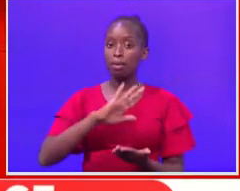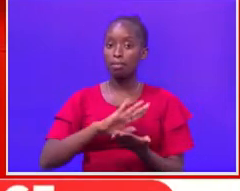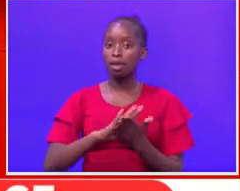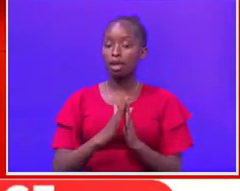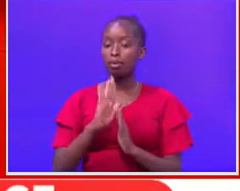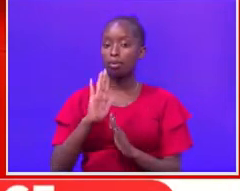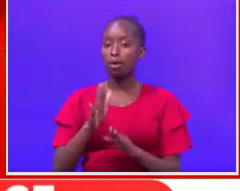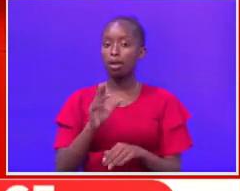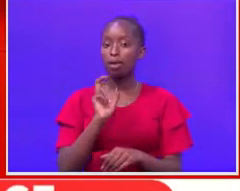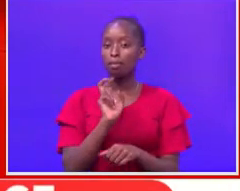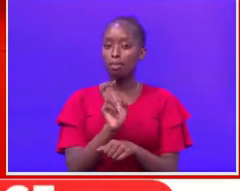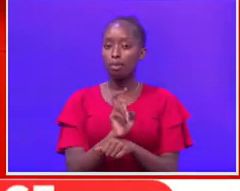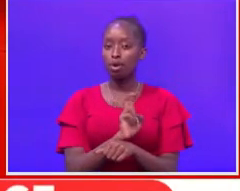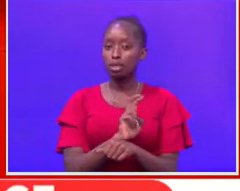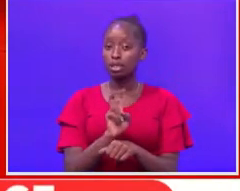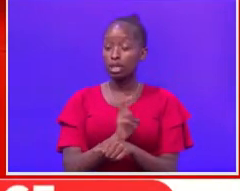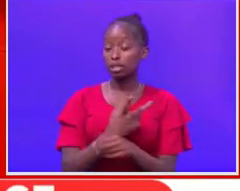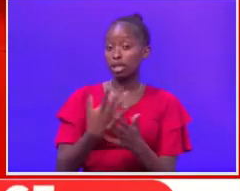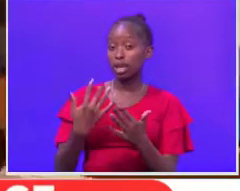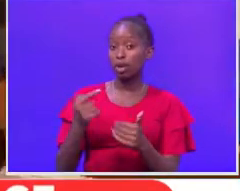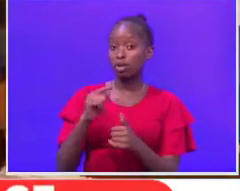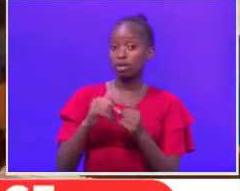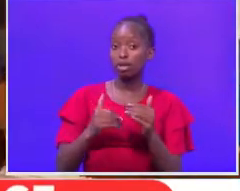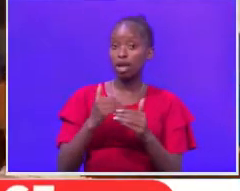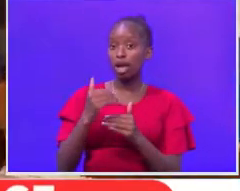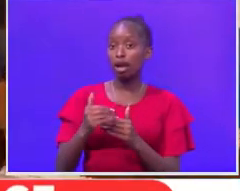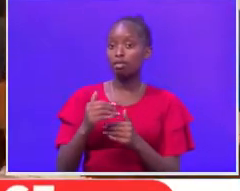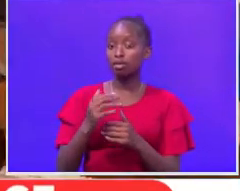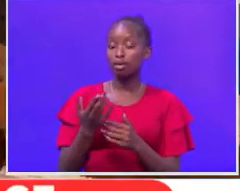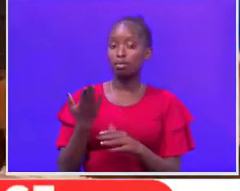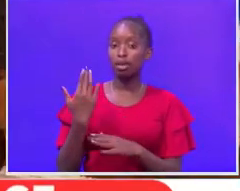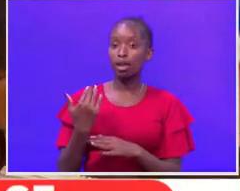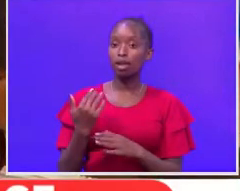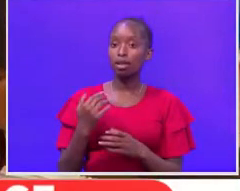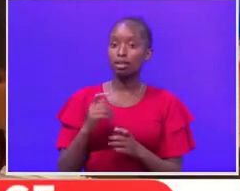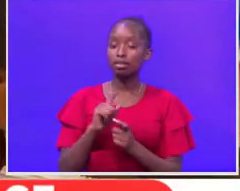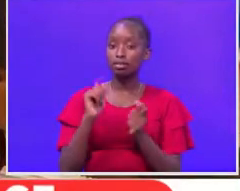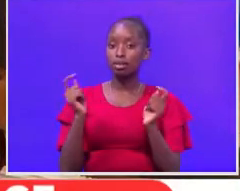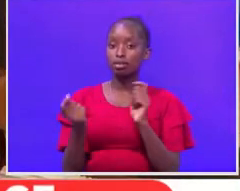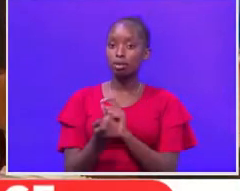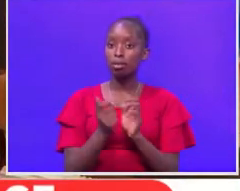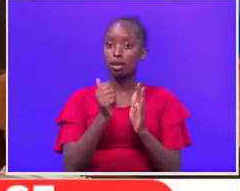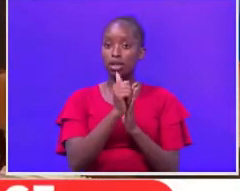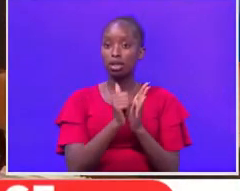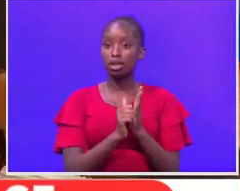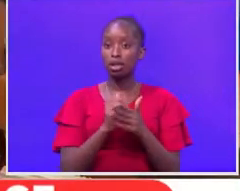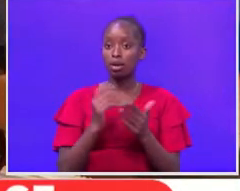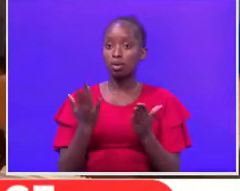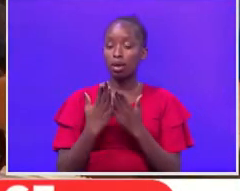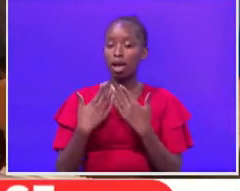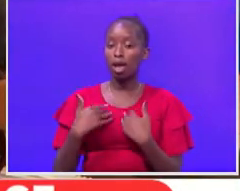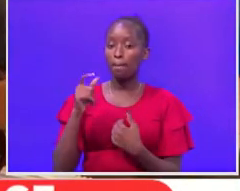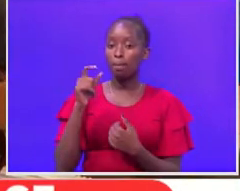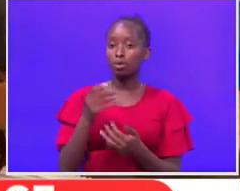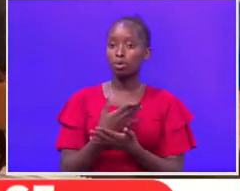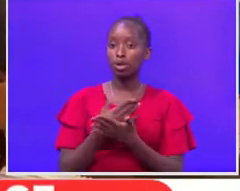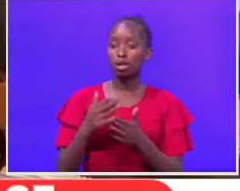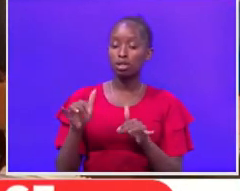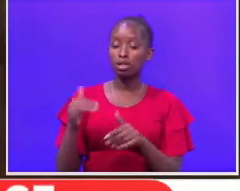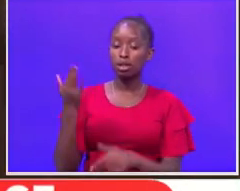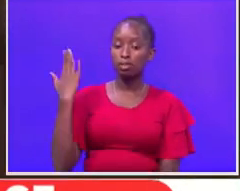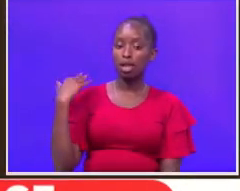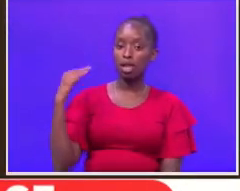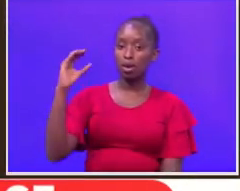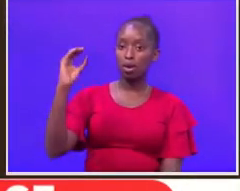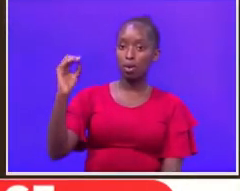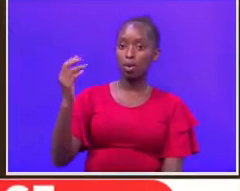in line with Kenya Kwanza bottom-up economic transformative agenda, where nobody is left behind. The president added that the